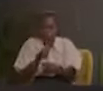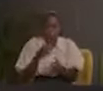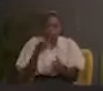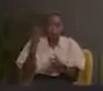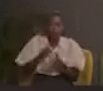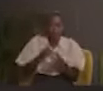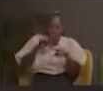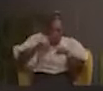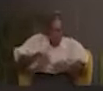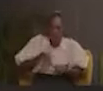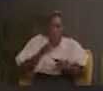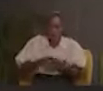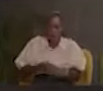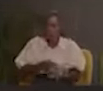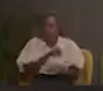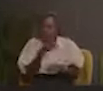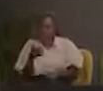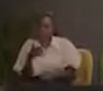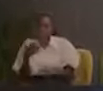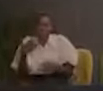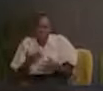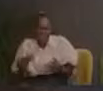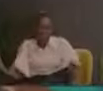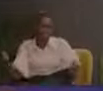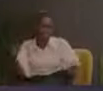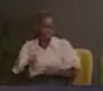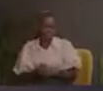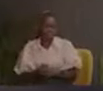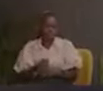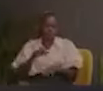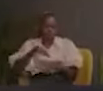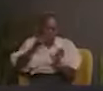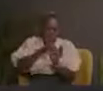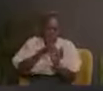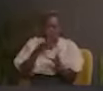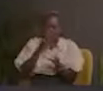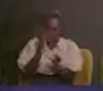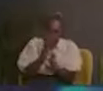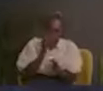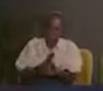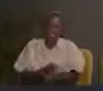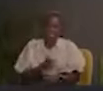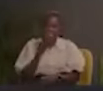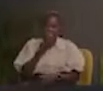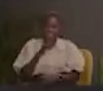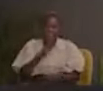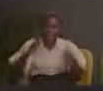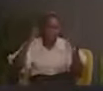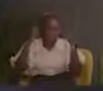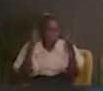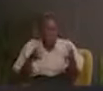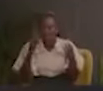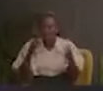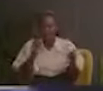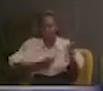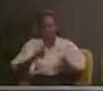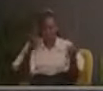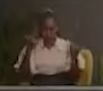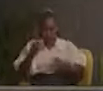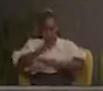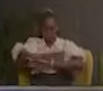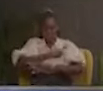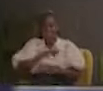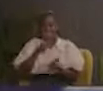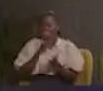other factors, on the responsibility component of faith. There are many, many people today, it is in